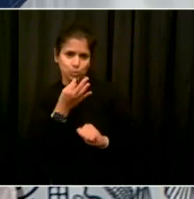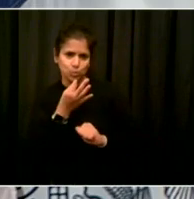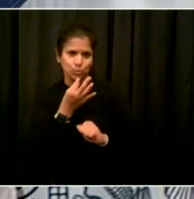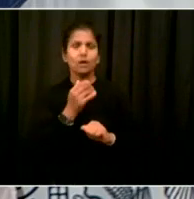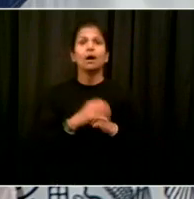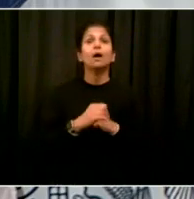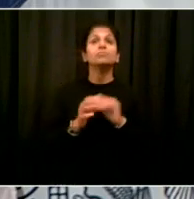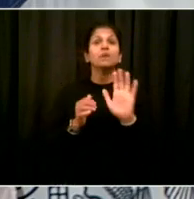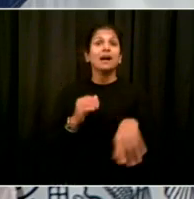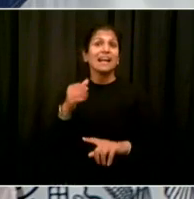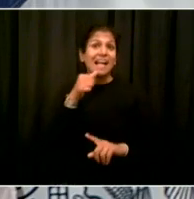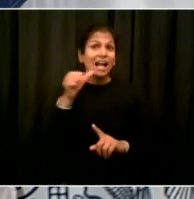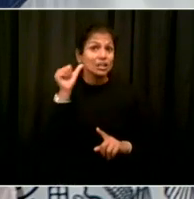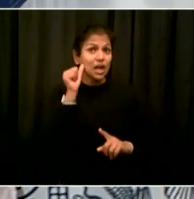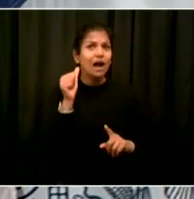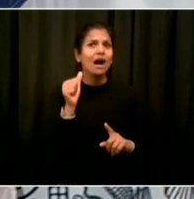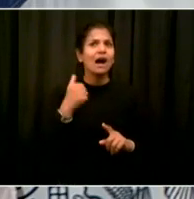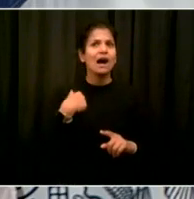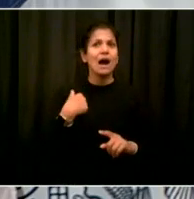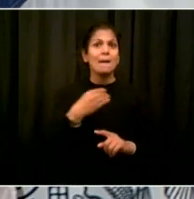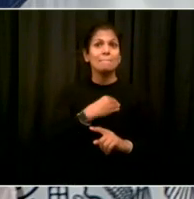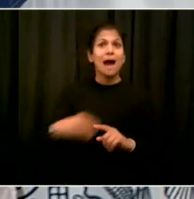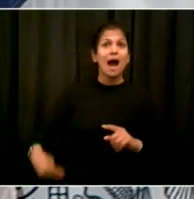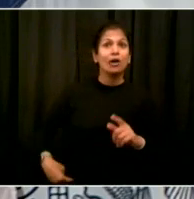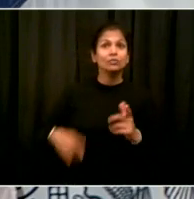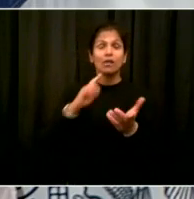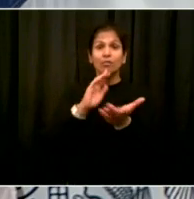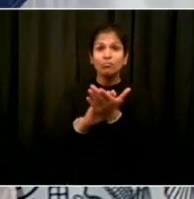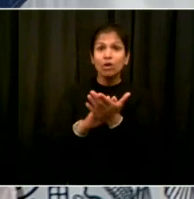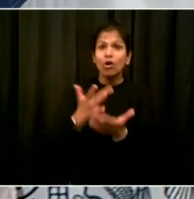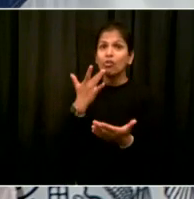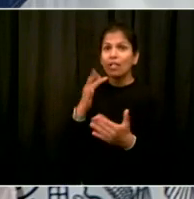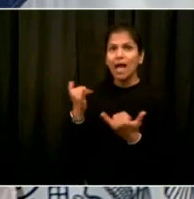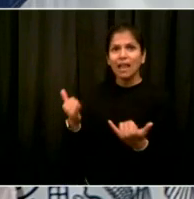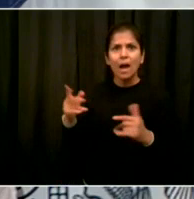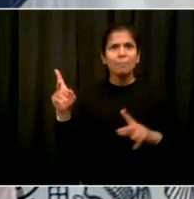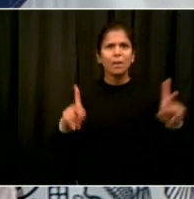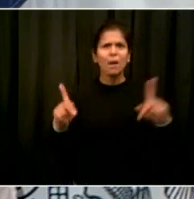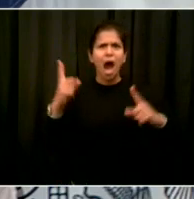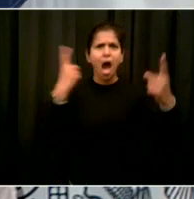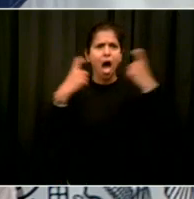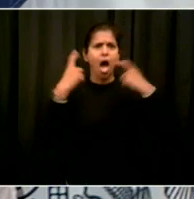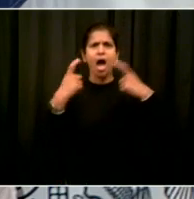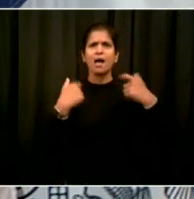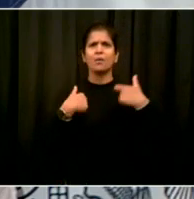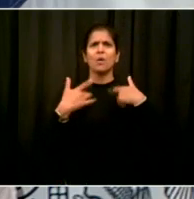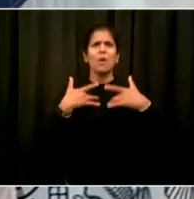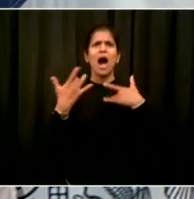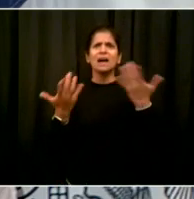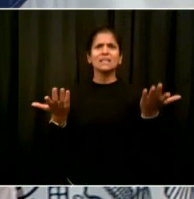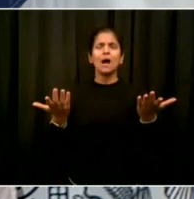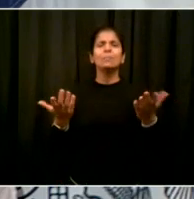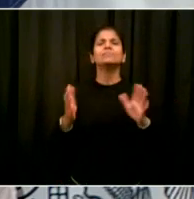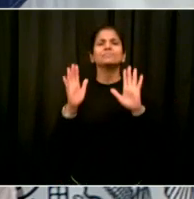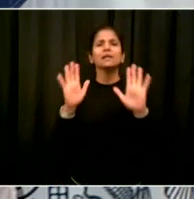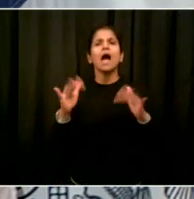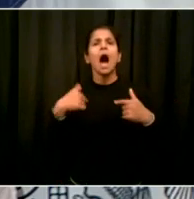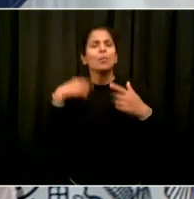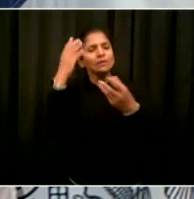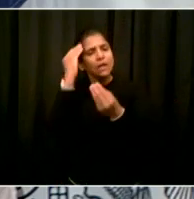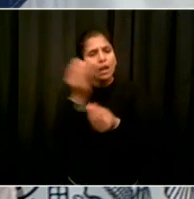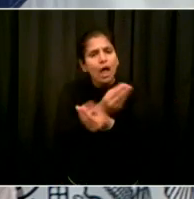And then I'd like to follow up on Henry's question about the purchase of the Mets by Steve